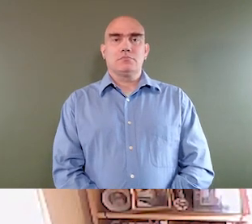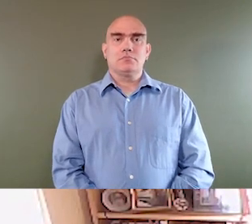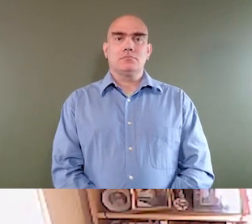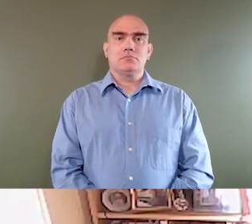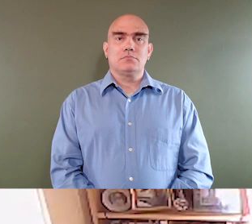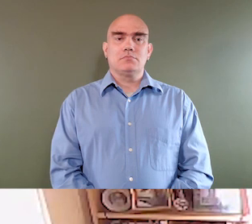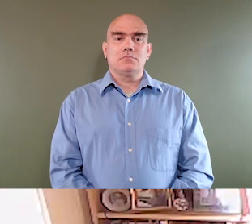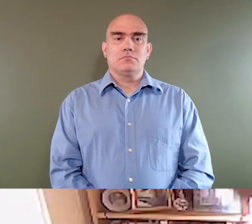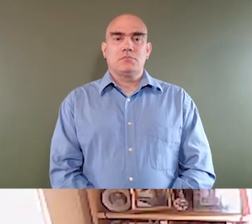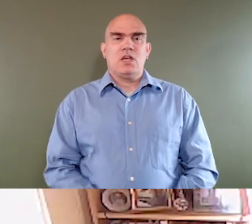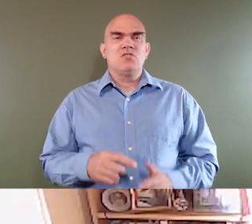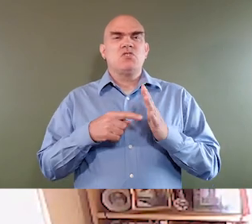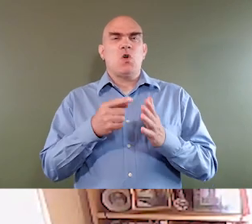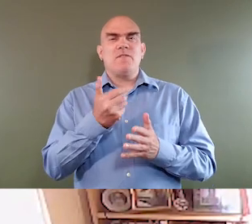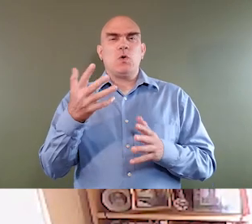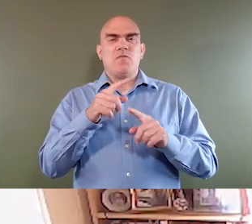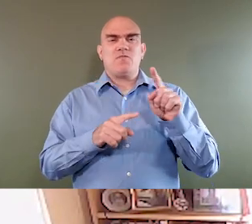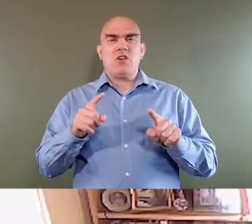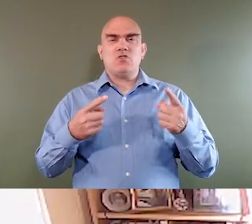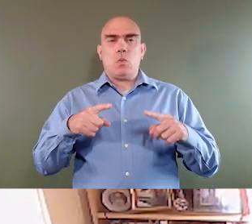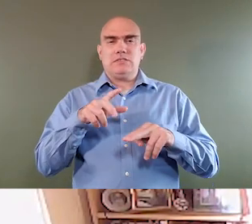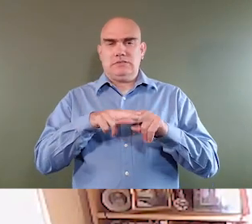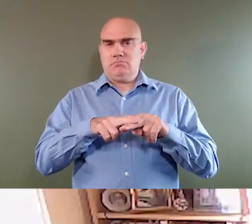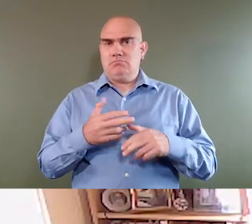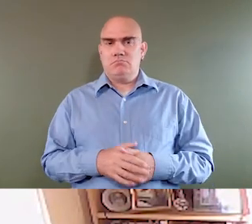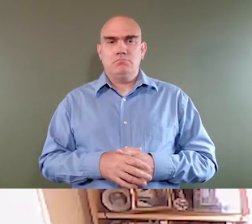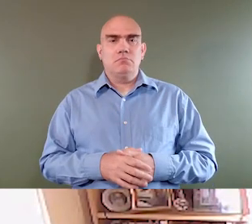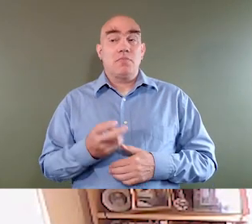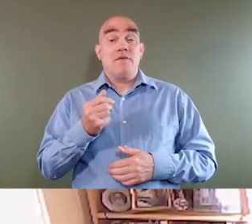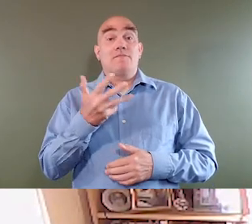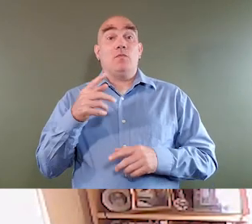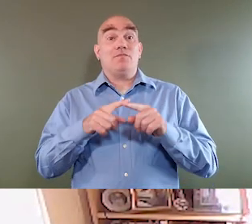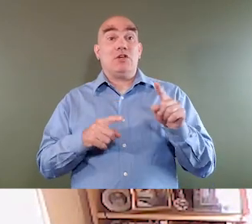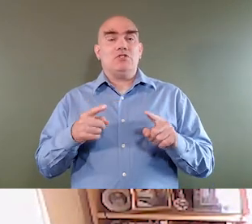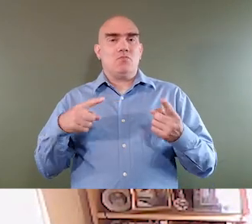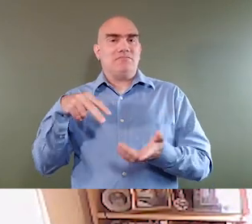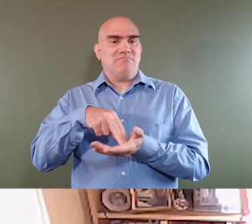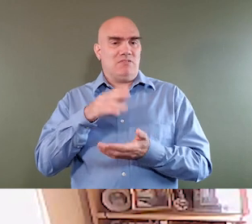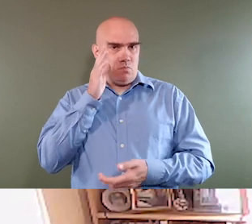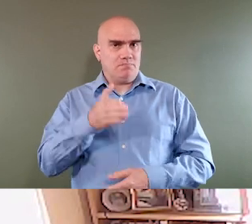I'll show you a few variations seated and then a few variations standing.